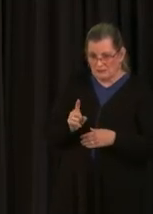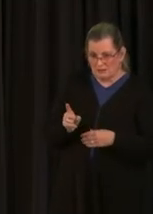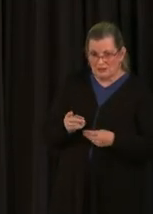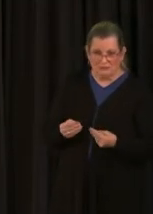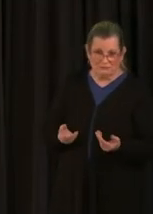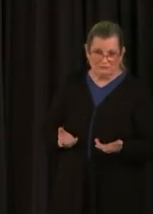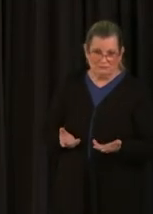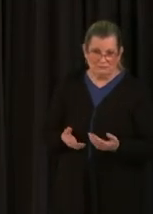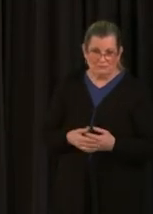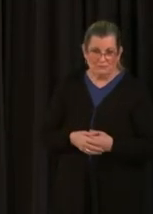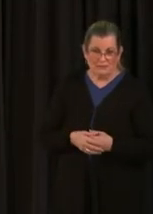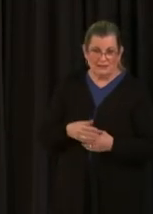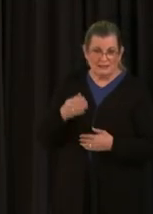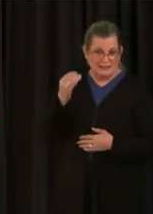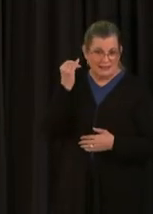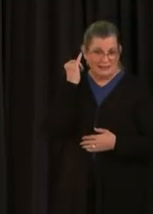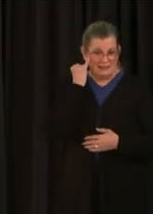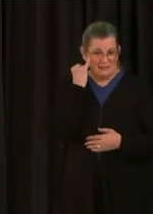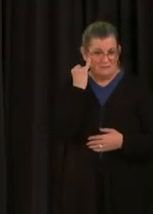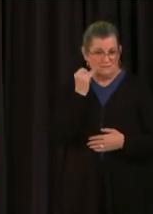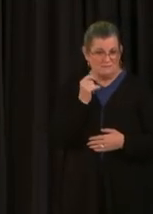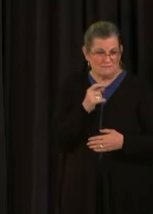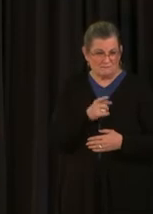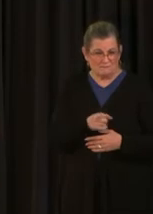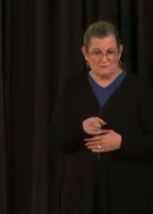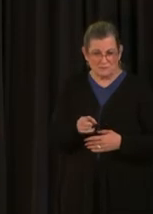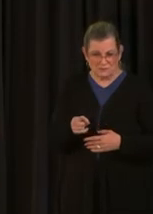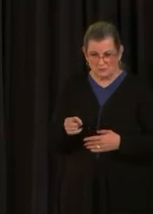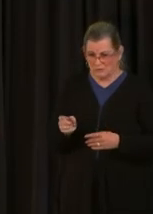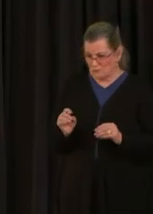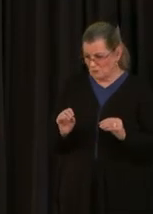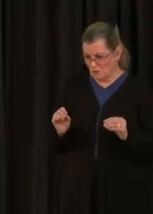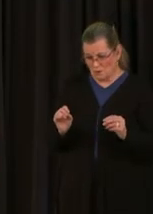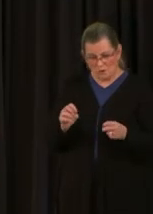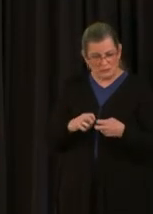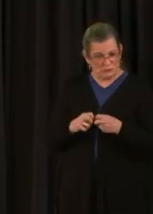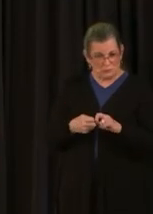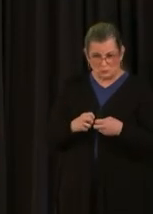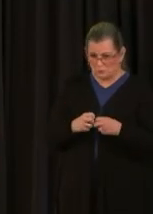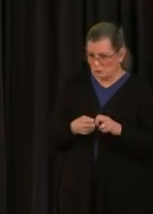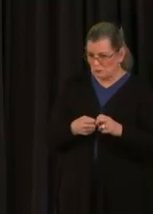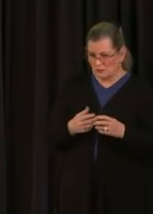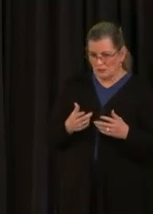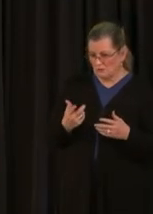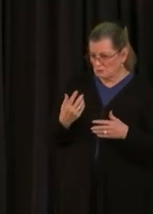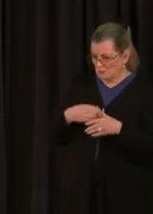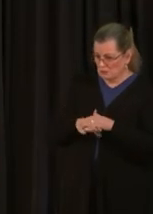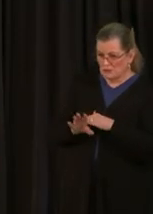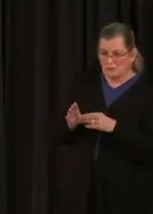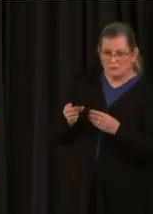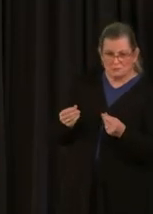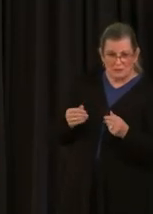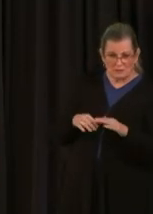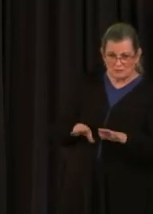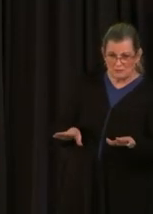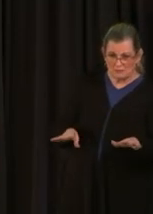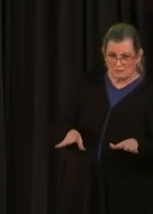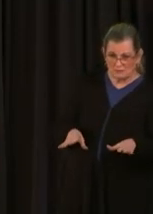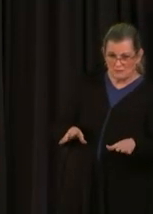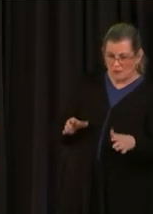government since the directive went into effect on the 29th, and all 3 of those incidents occurred on one of our Metro buses.